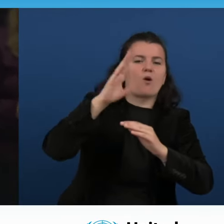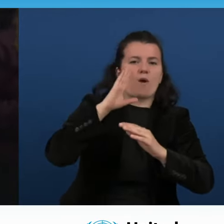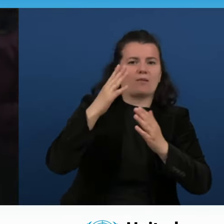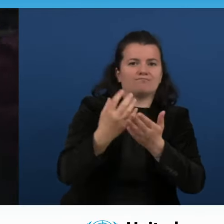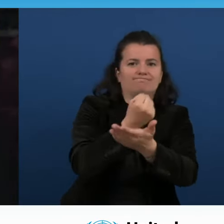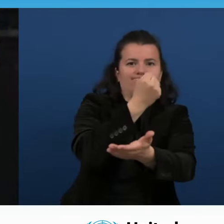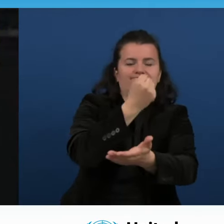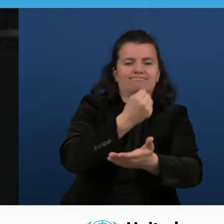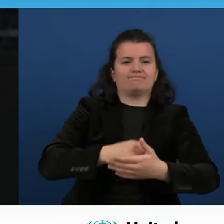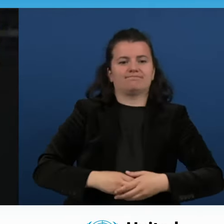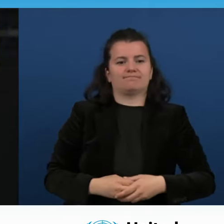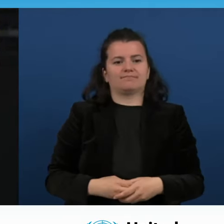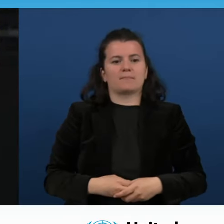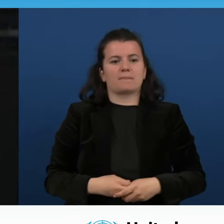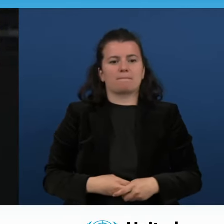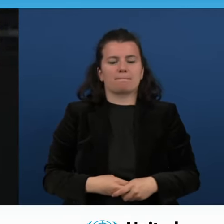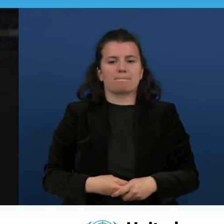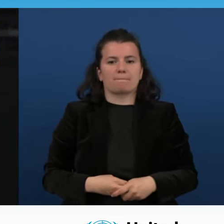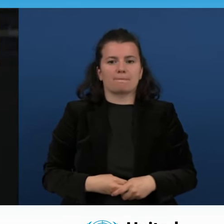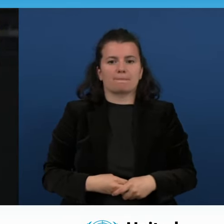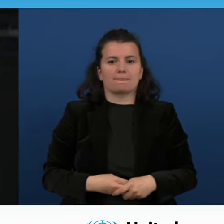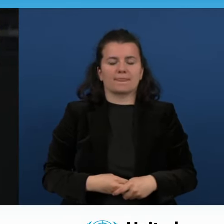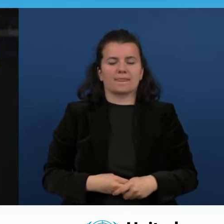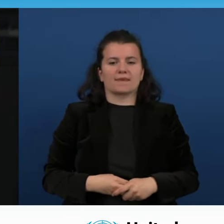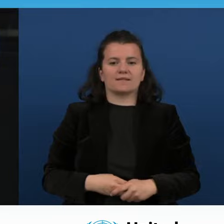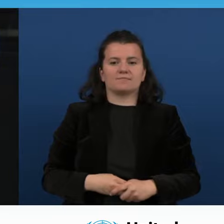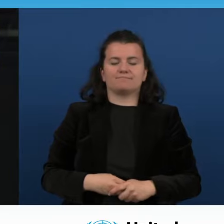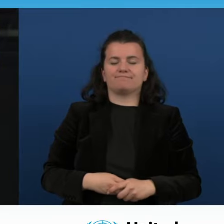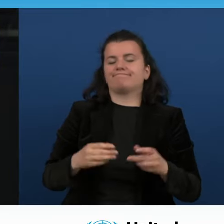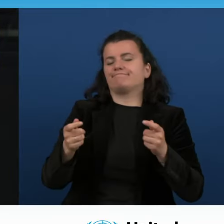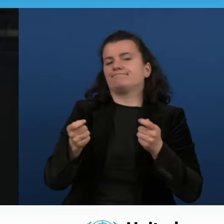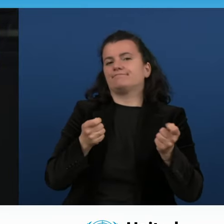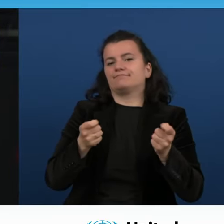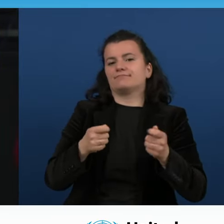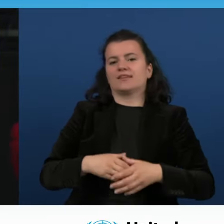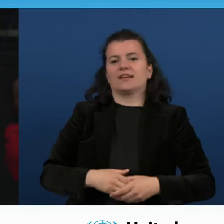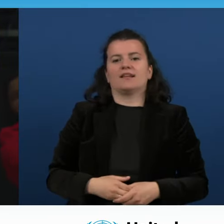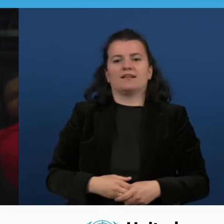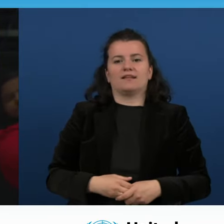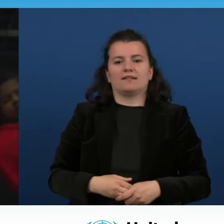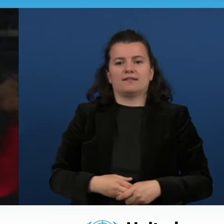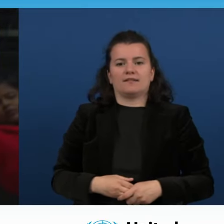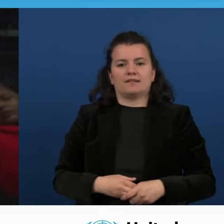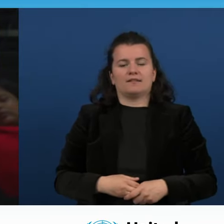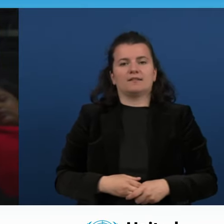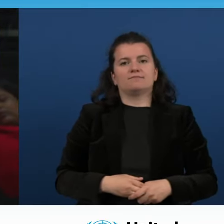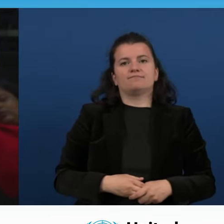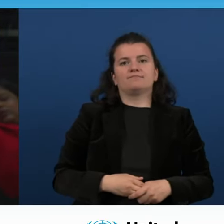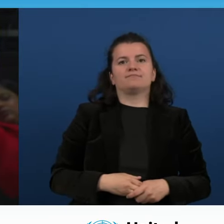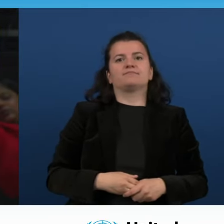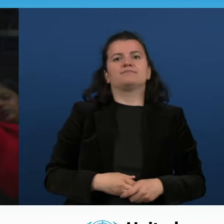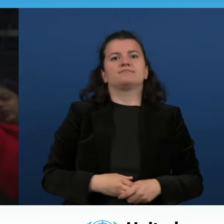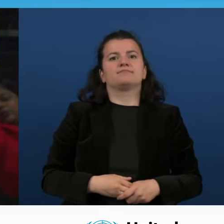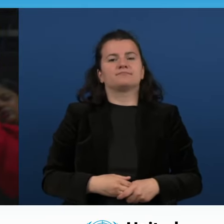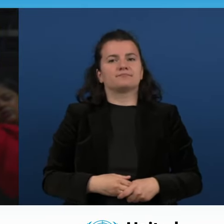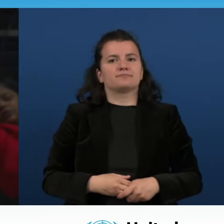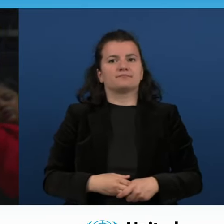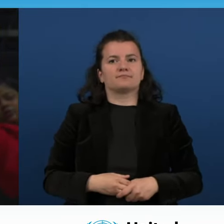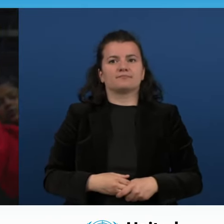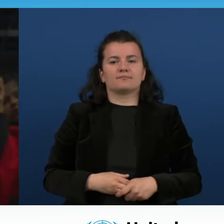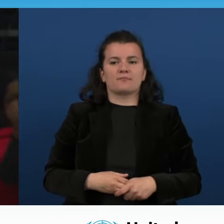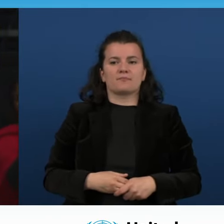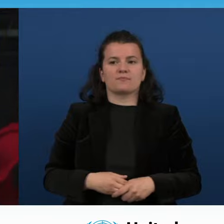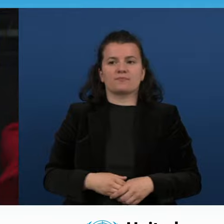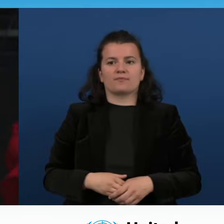So before we end with Madame la Présidente, with your message, we'll go to each and